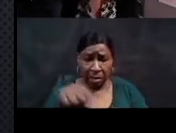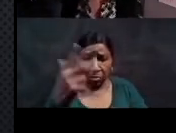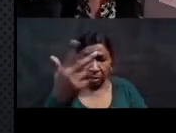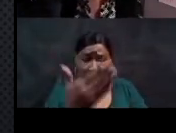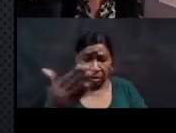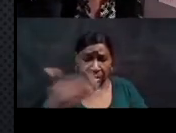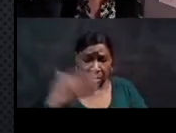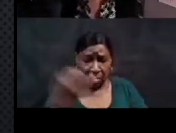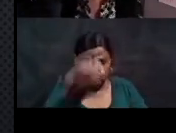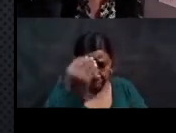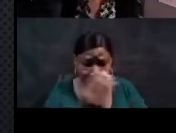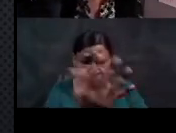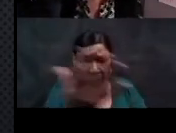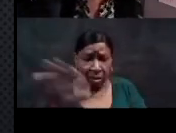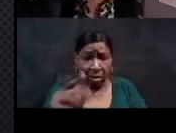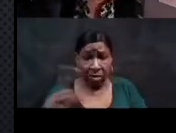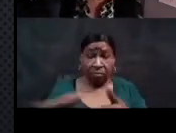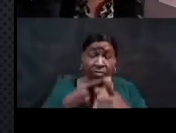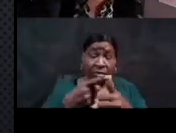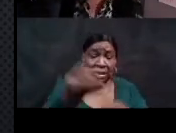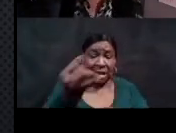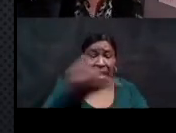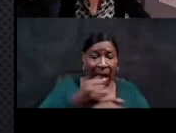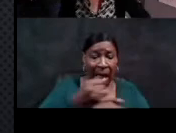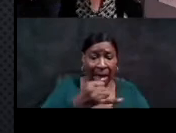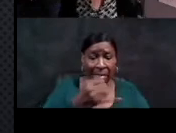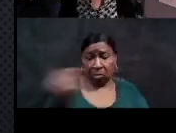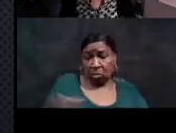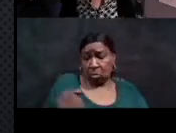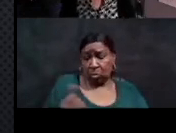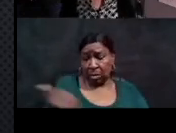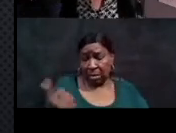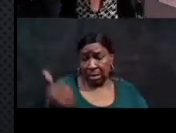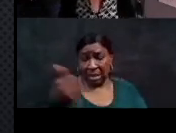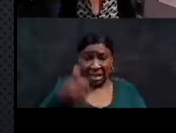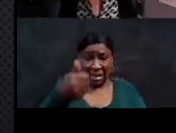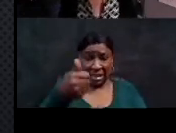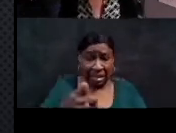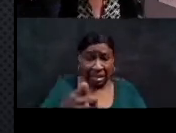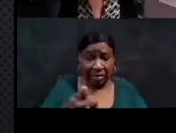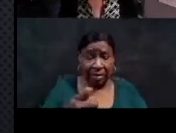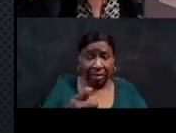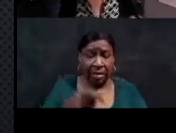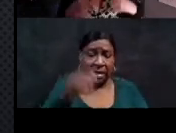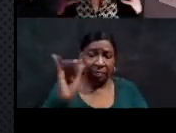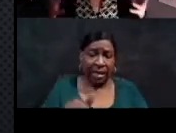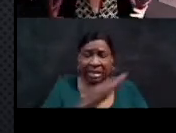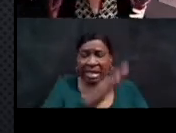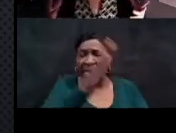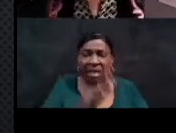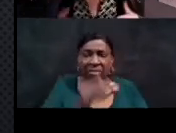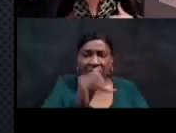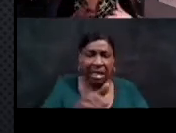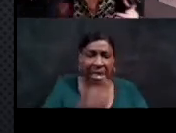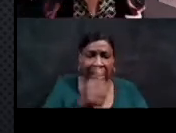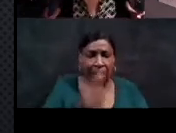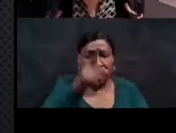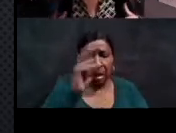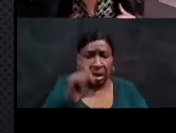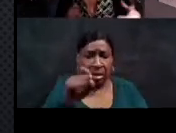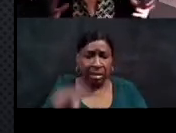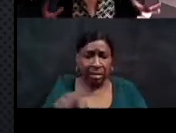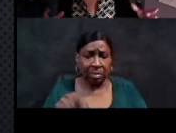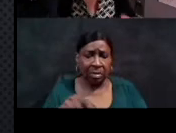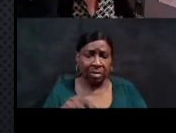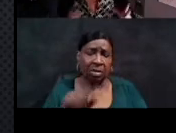The first is island detention itself, right? So island detention was never set up because it was some robust